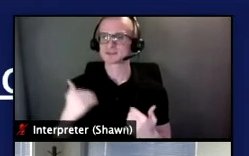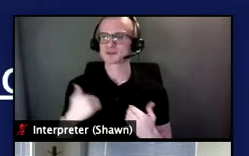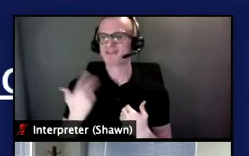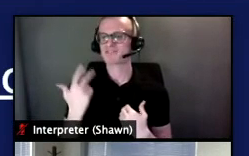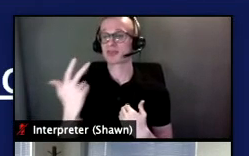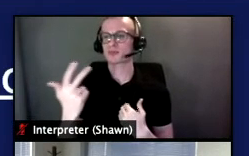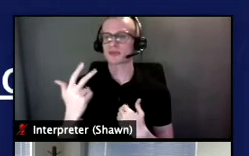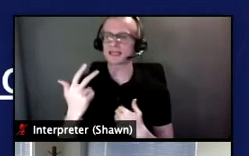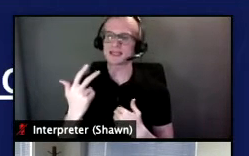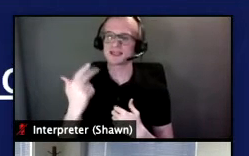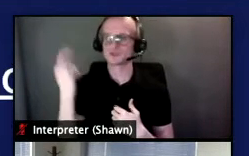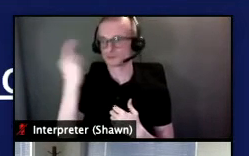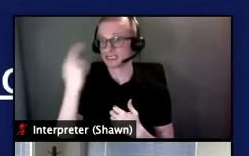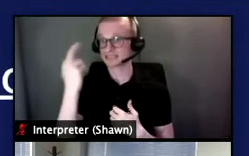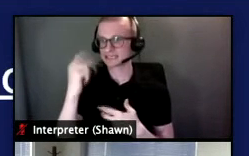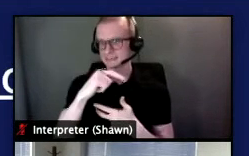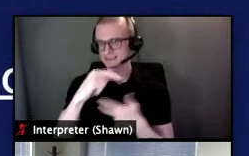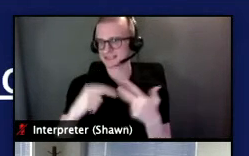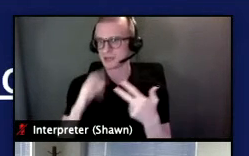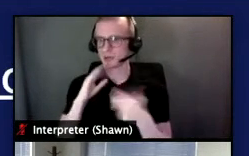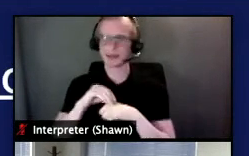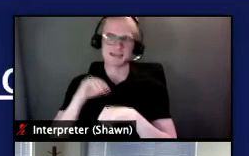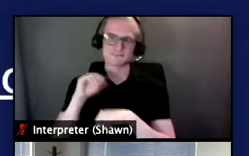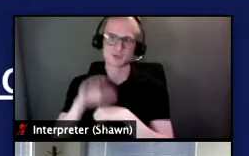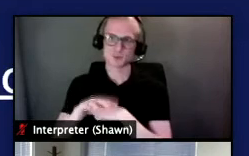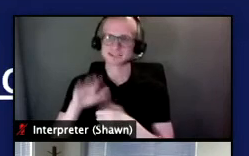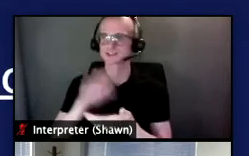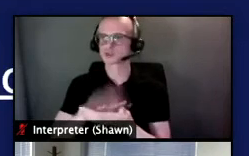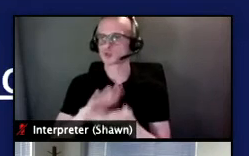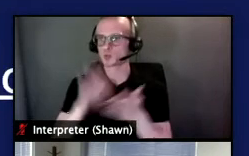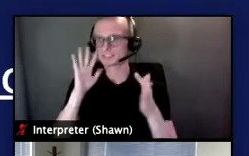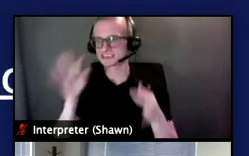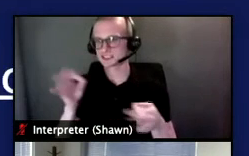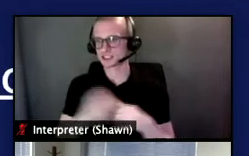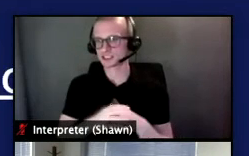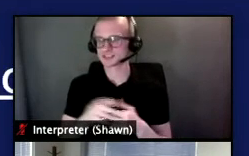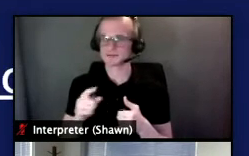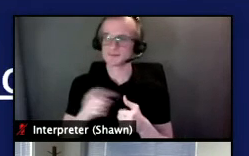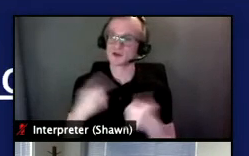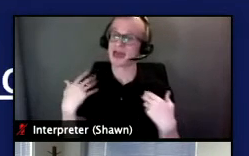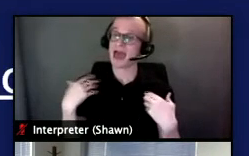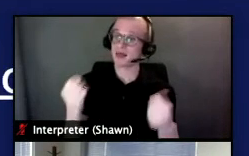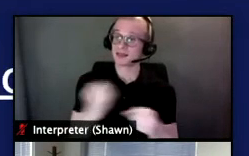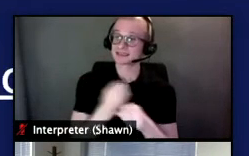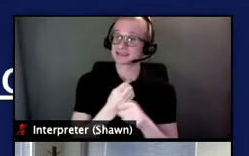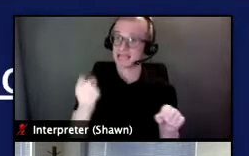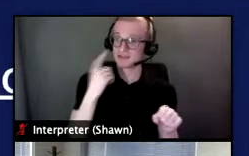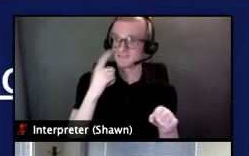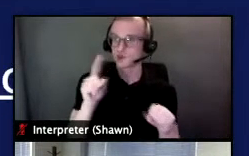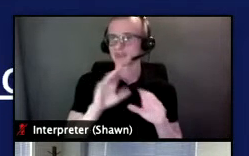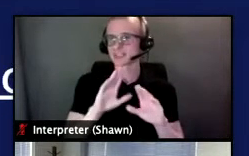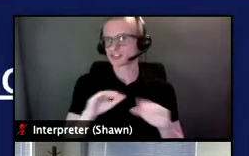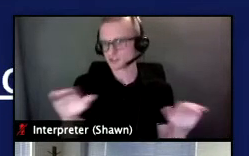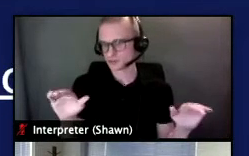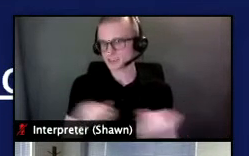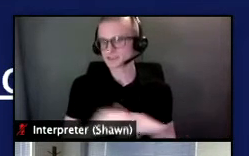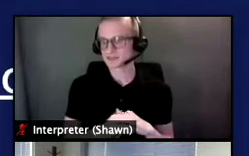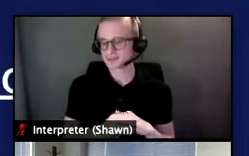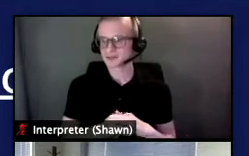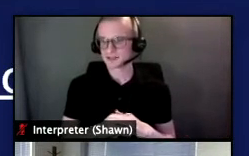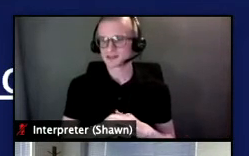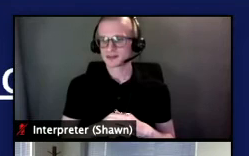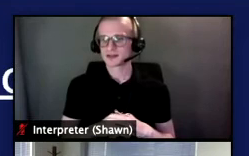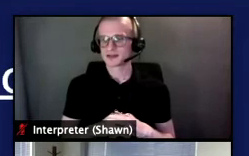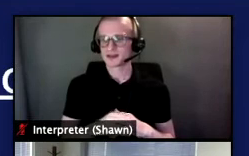drive whatever final decision is made around schools. There's the health and safety of the children, and of course the concerns